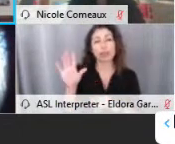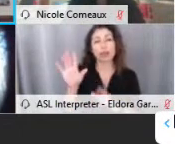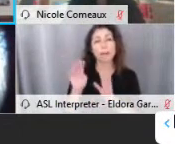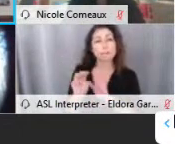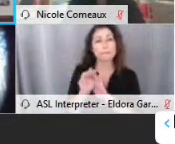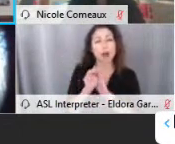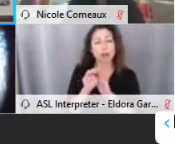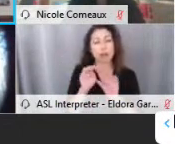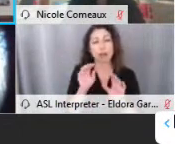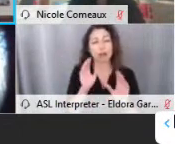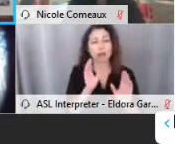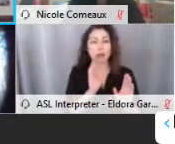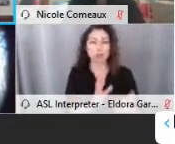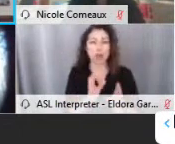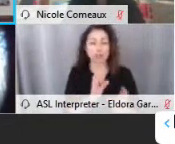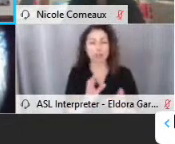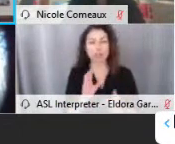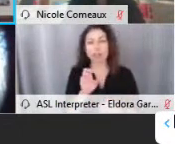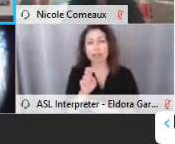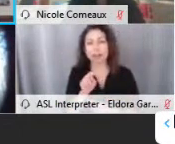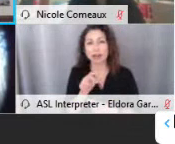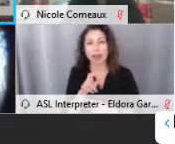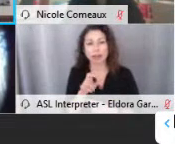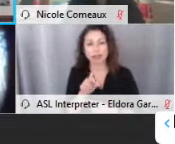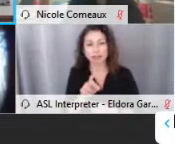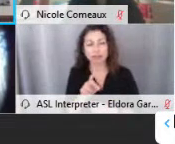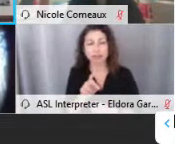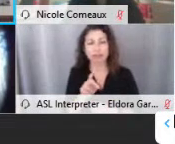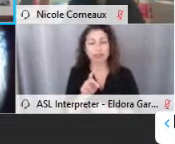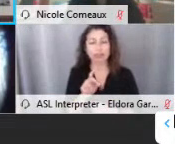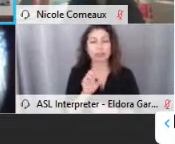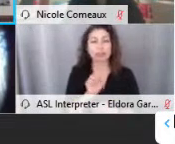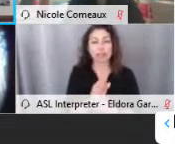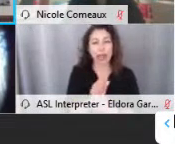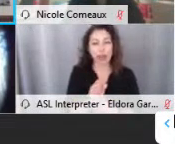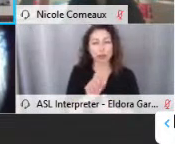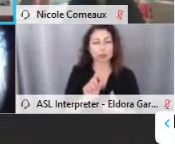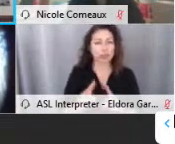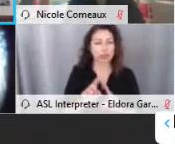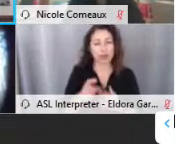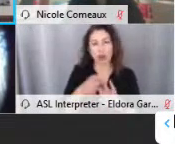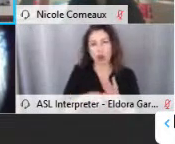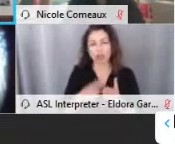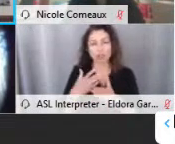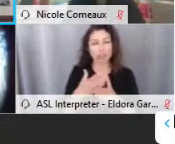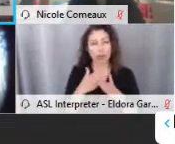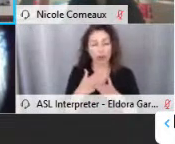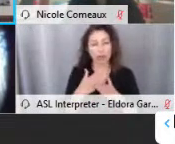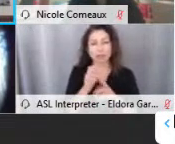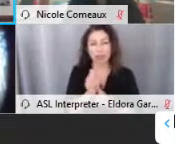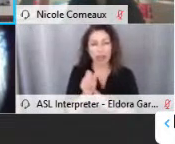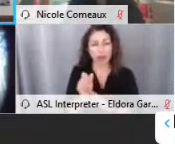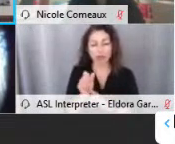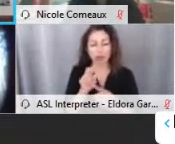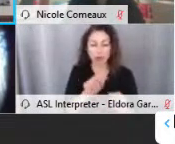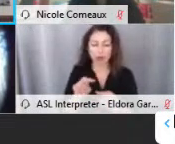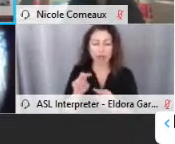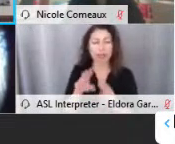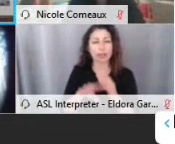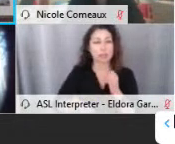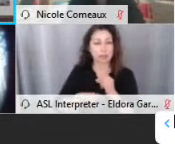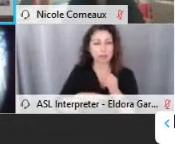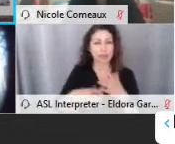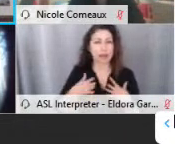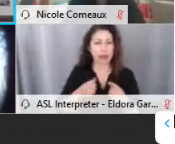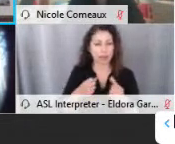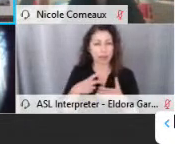a range of enhanced premium and cost-sharing assistance scenarios, taking a look at the basic health program, as